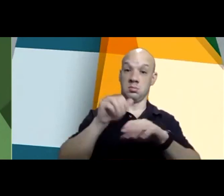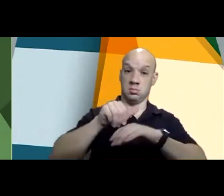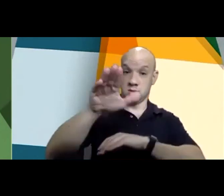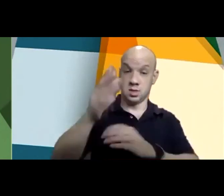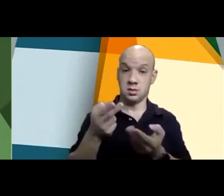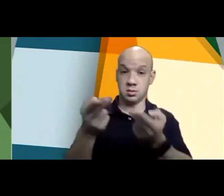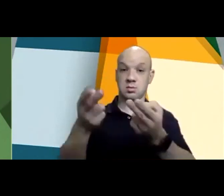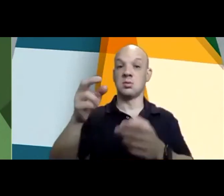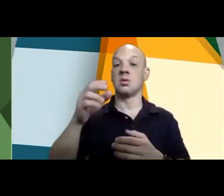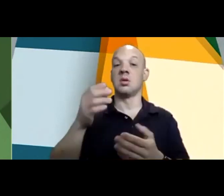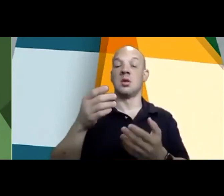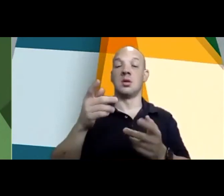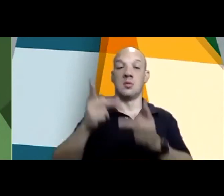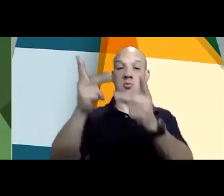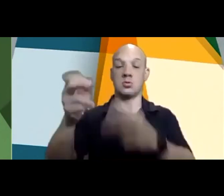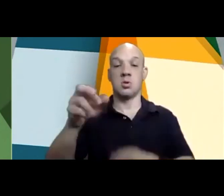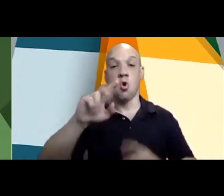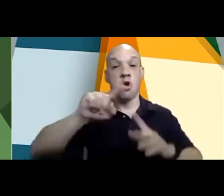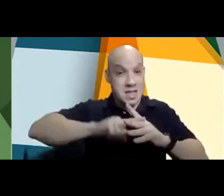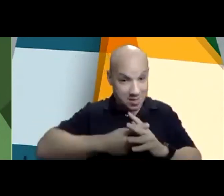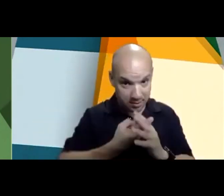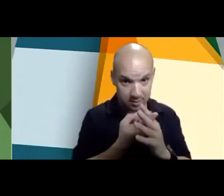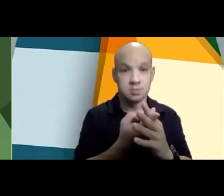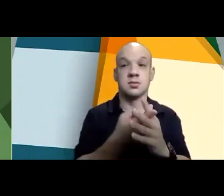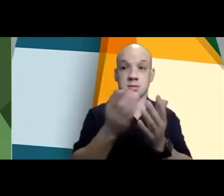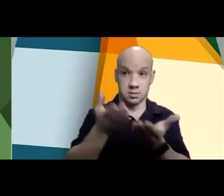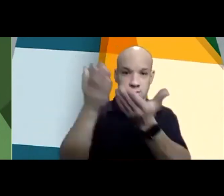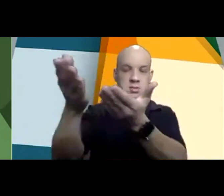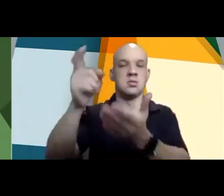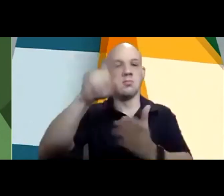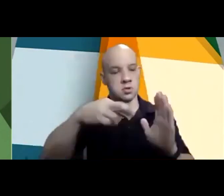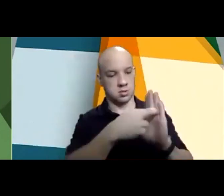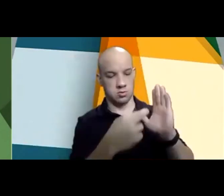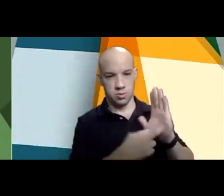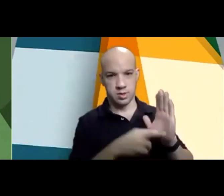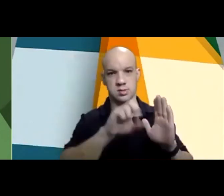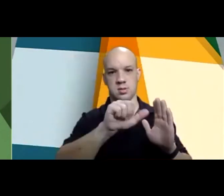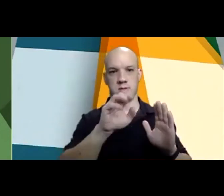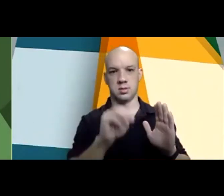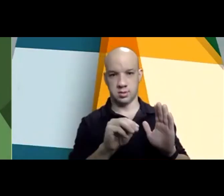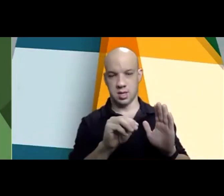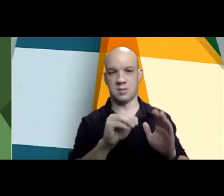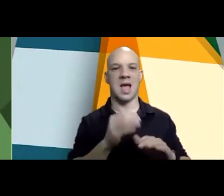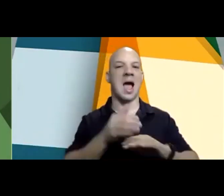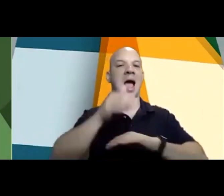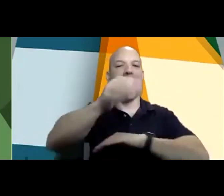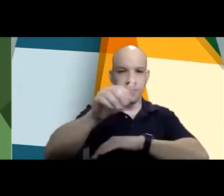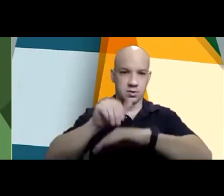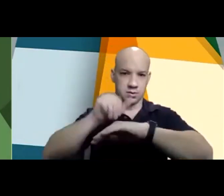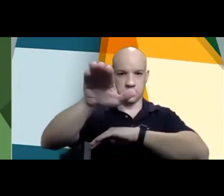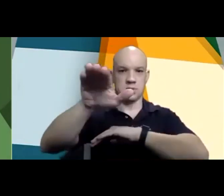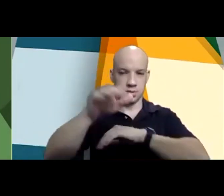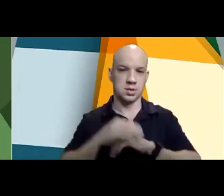registration process right after the proposal submission. For some information about the